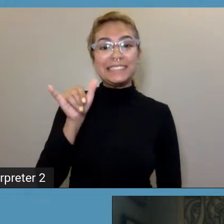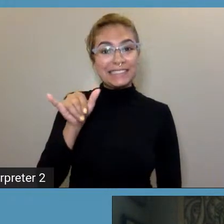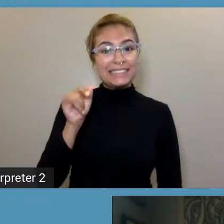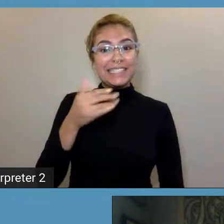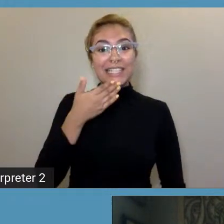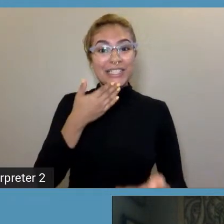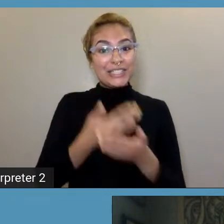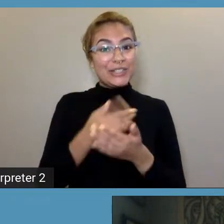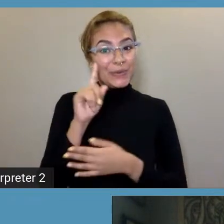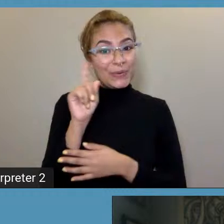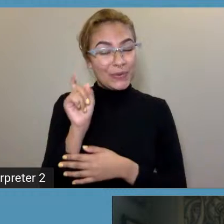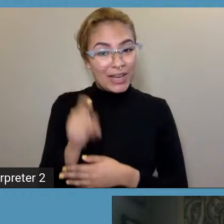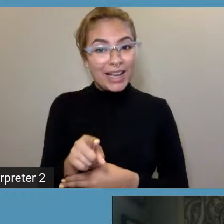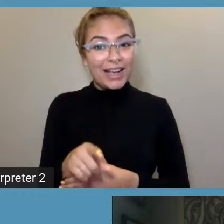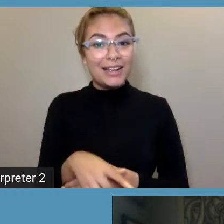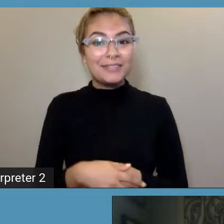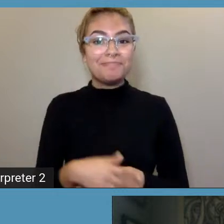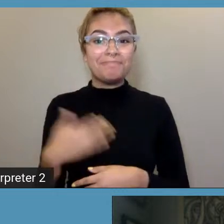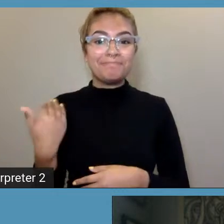mean,